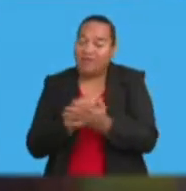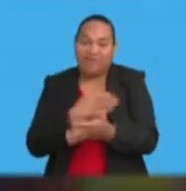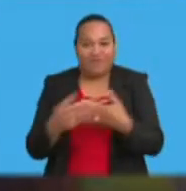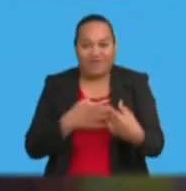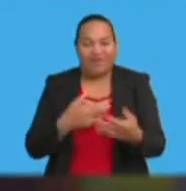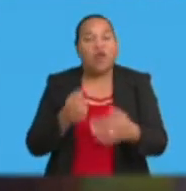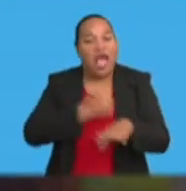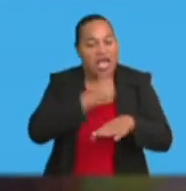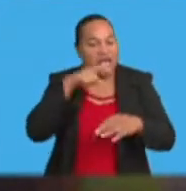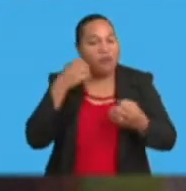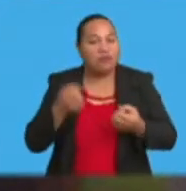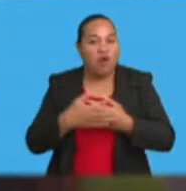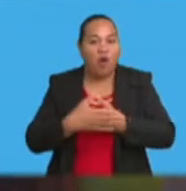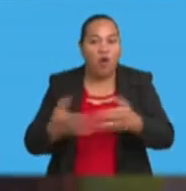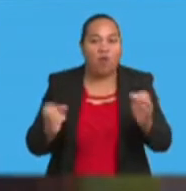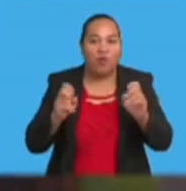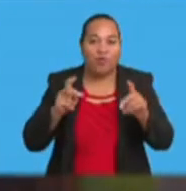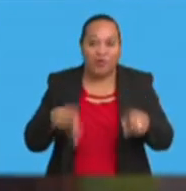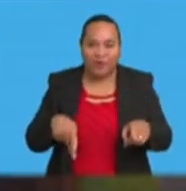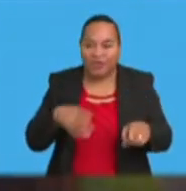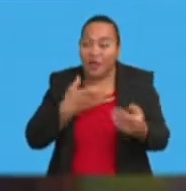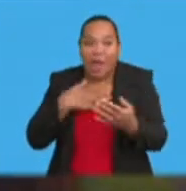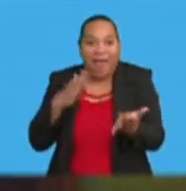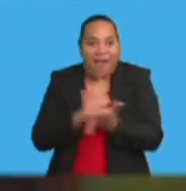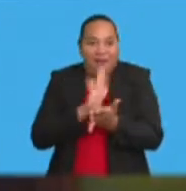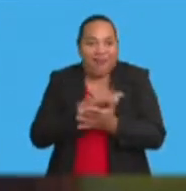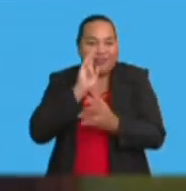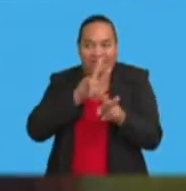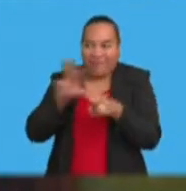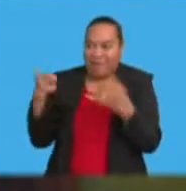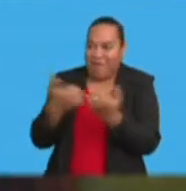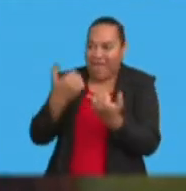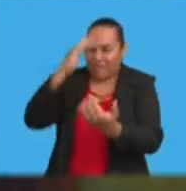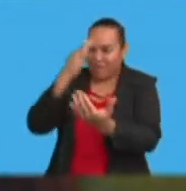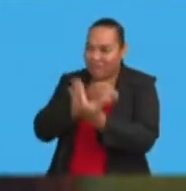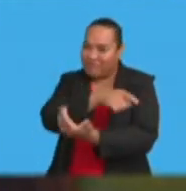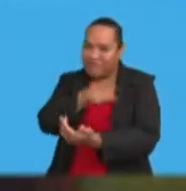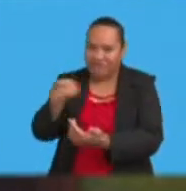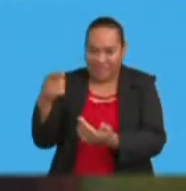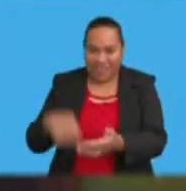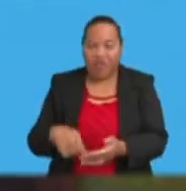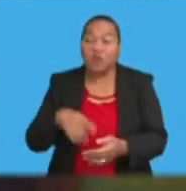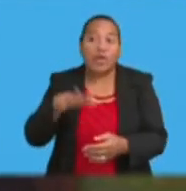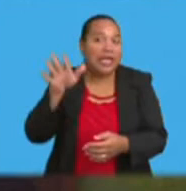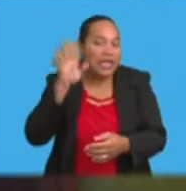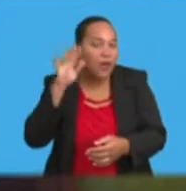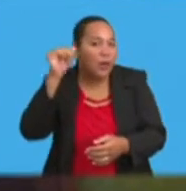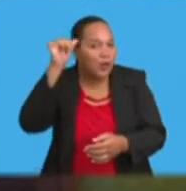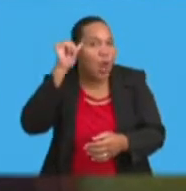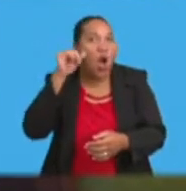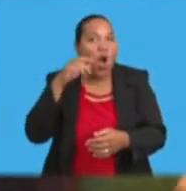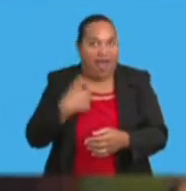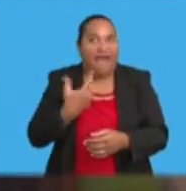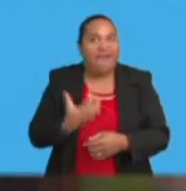the opportunities. And I'm glad to see that we have a lot of students here today, and they will hear this and know that they have opportunities to take up within